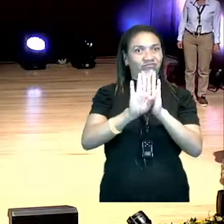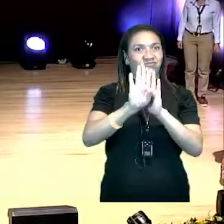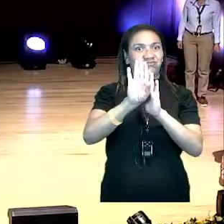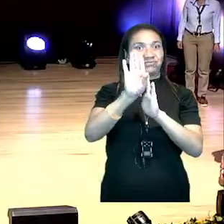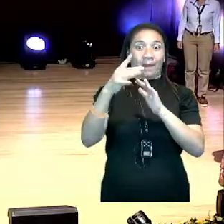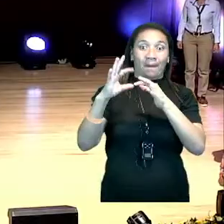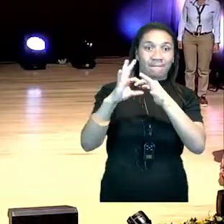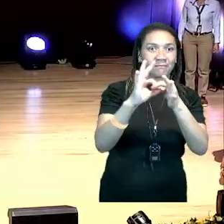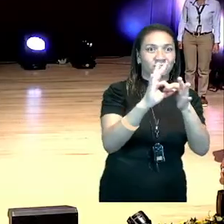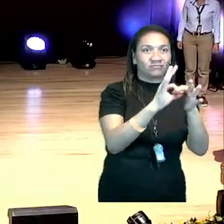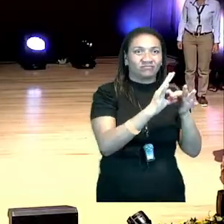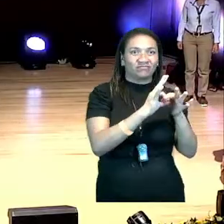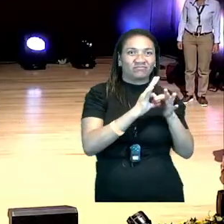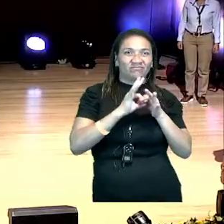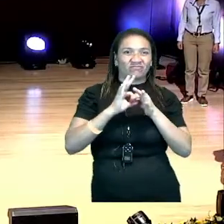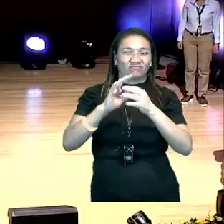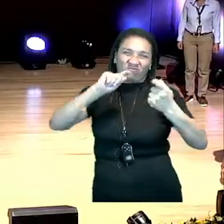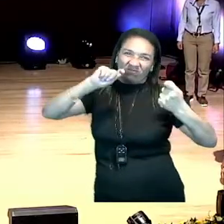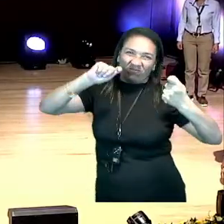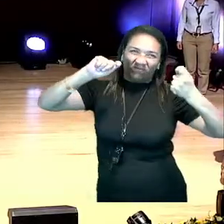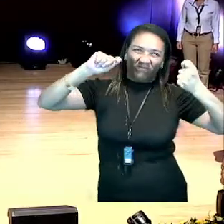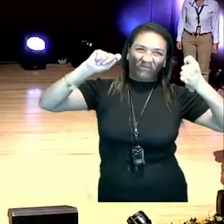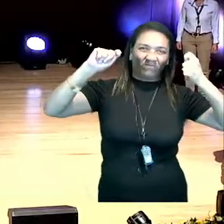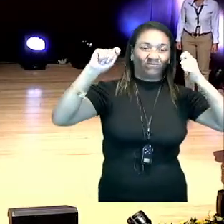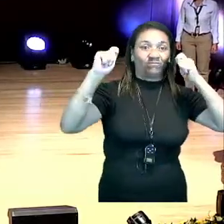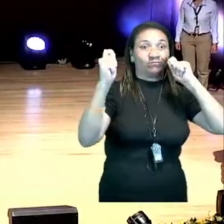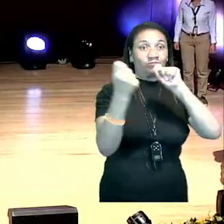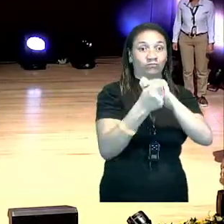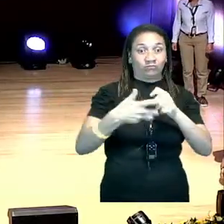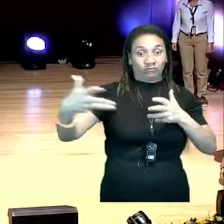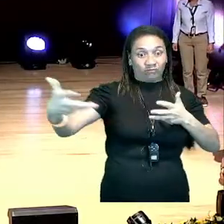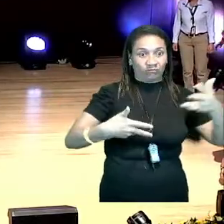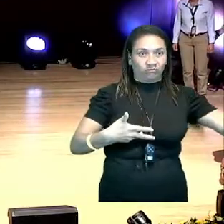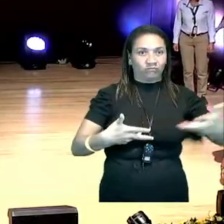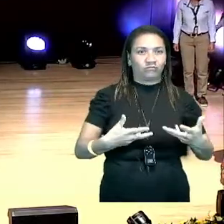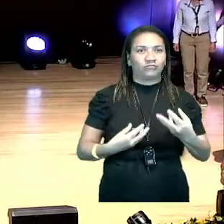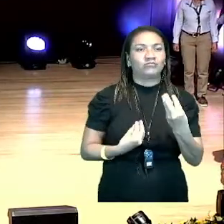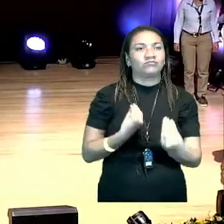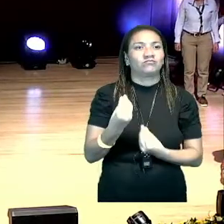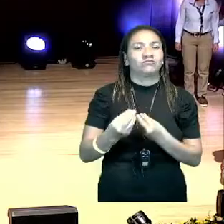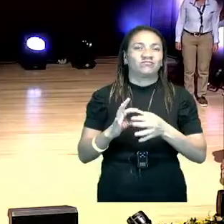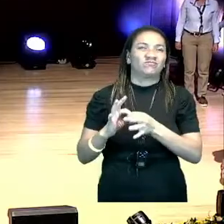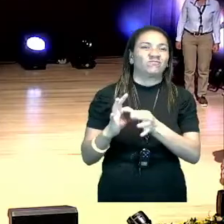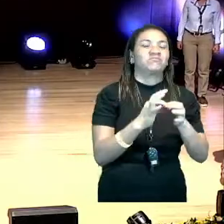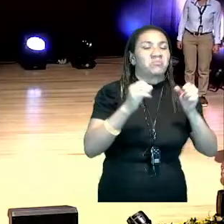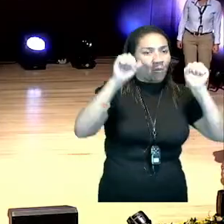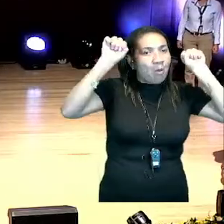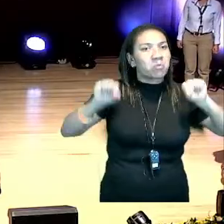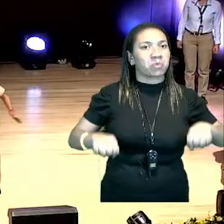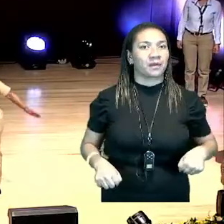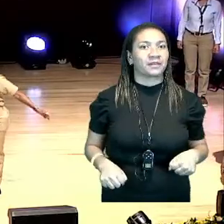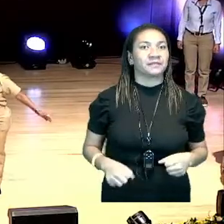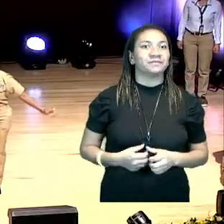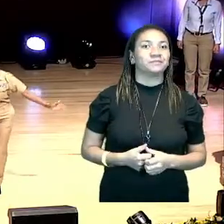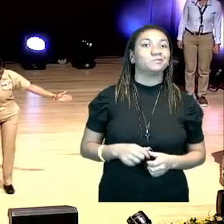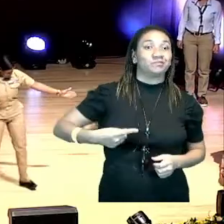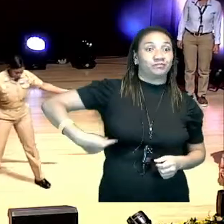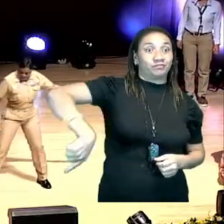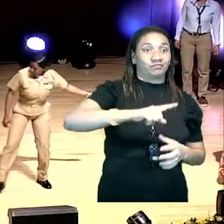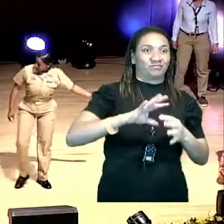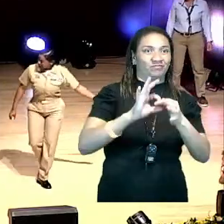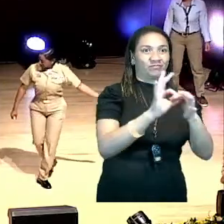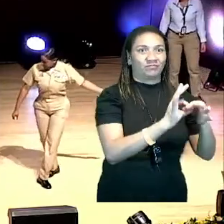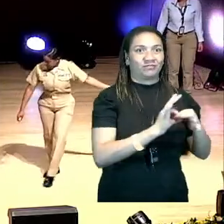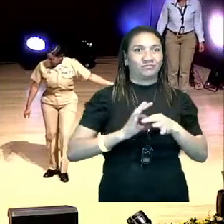grow. Because together, we transform. Together, we can make it possible. And that is